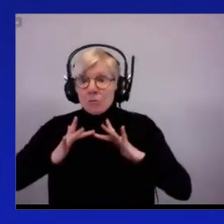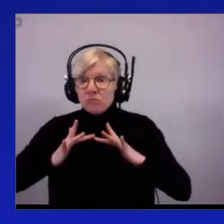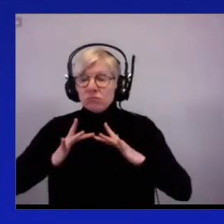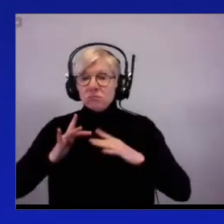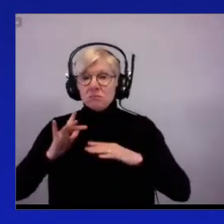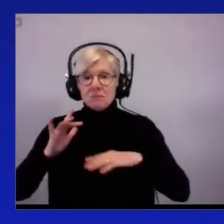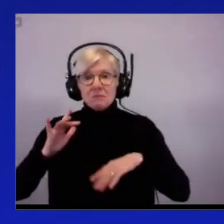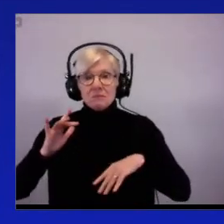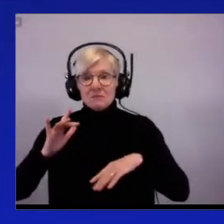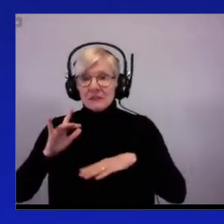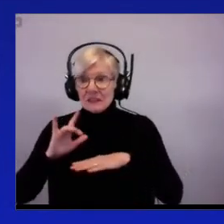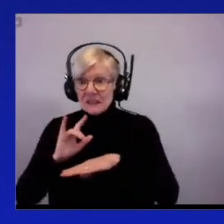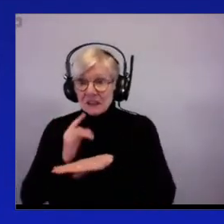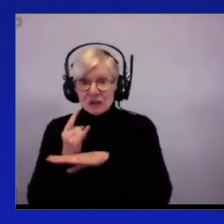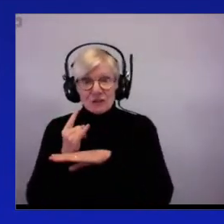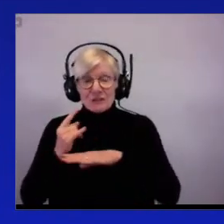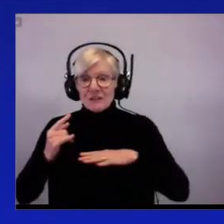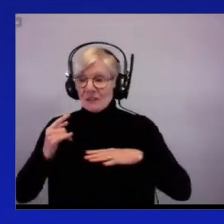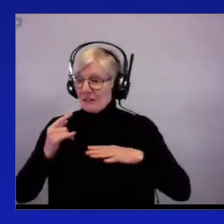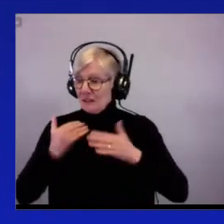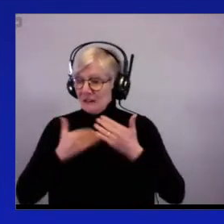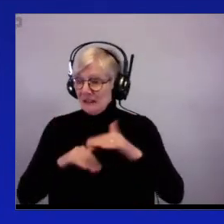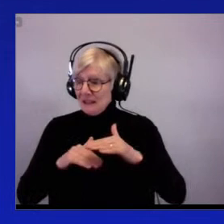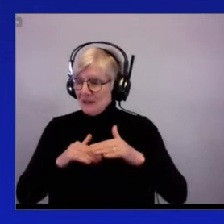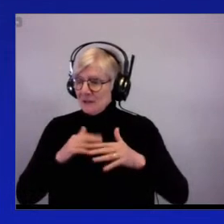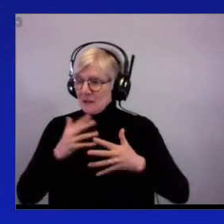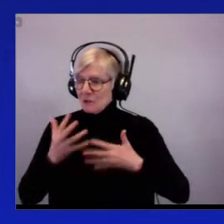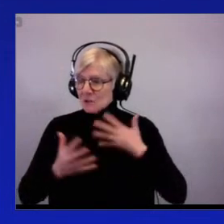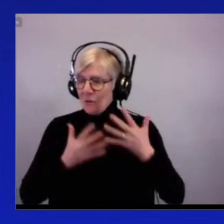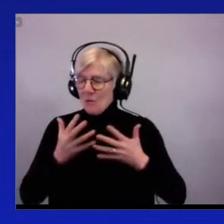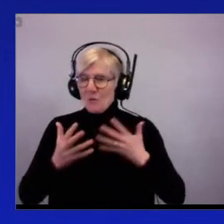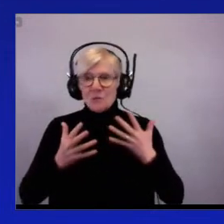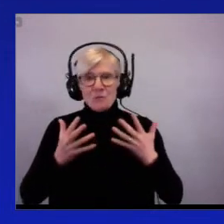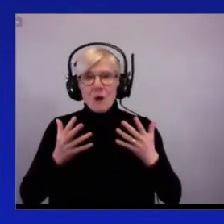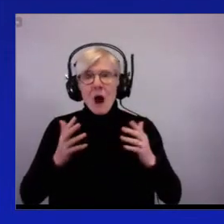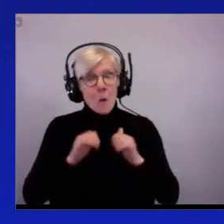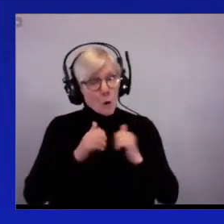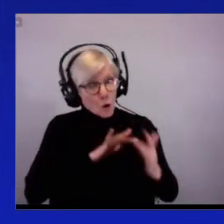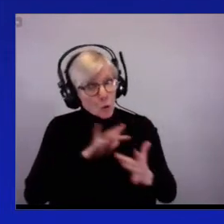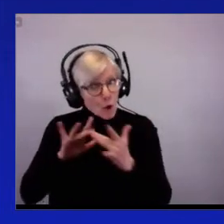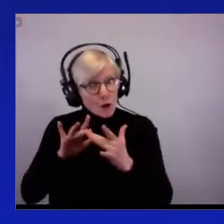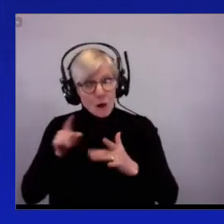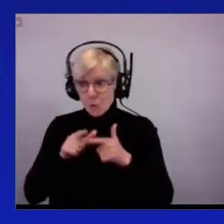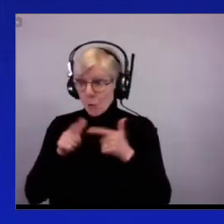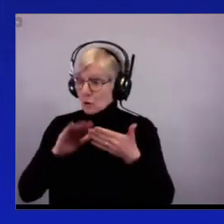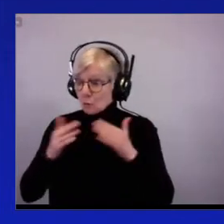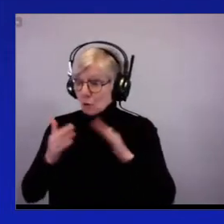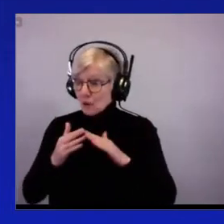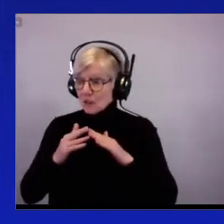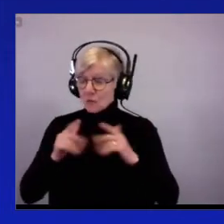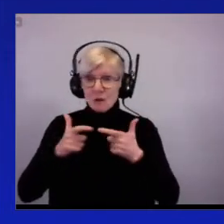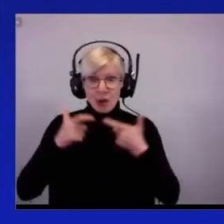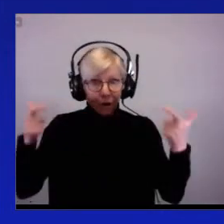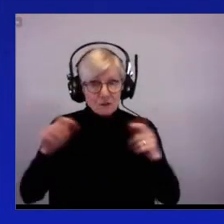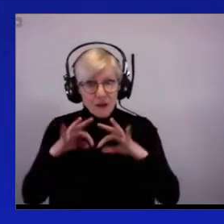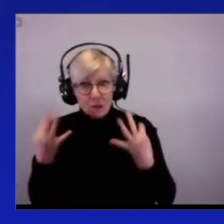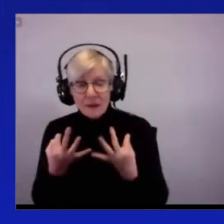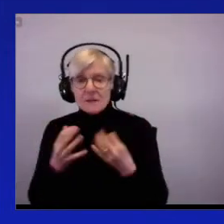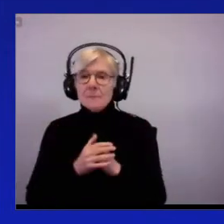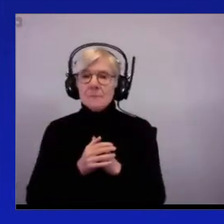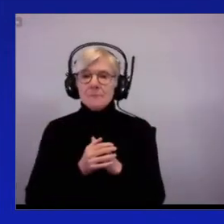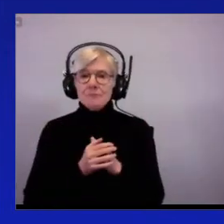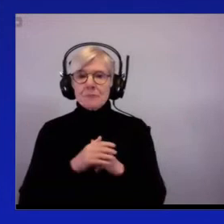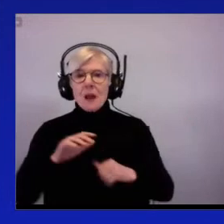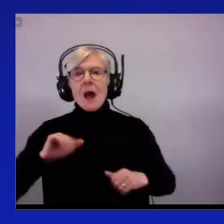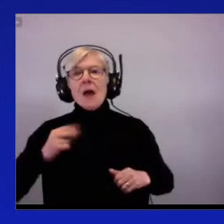things. And I'm wondering if there'll be a special outreach to those communities. So I'll let Dr. Etches talk. Her team's already, as